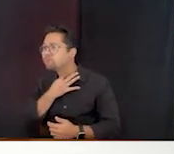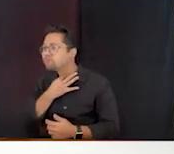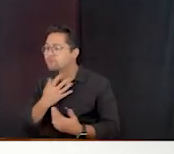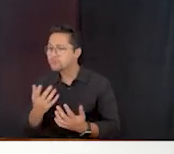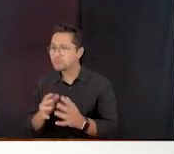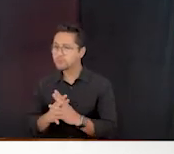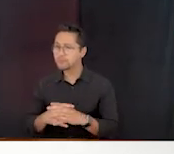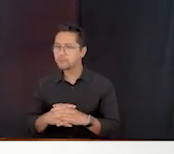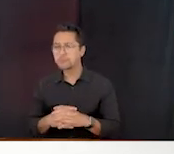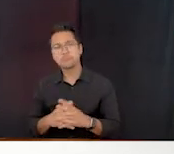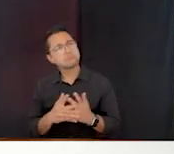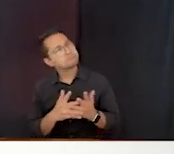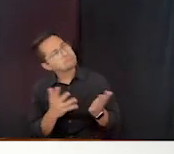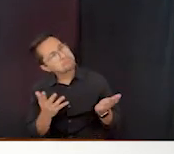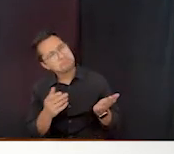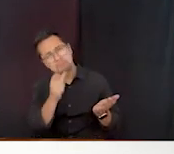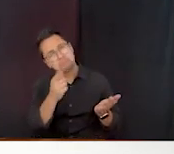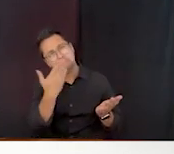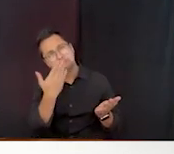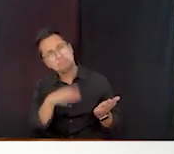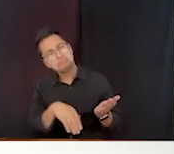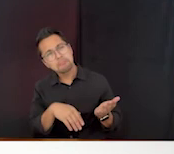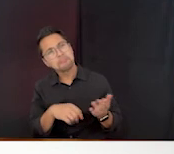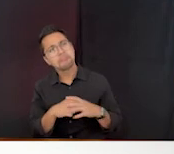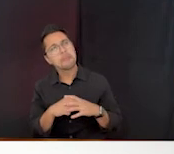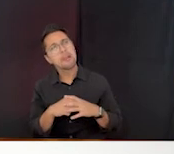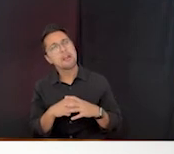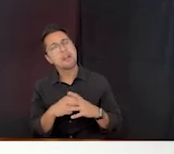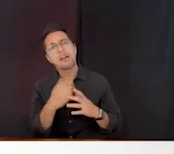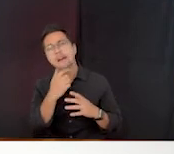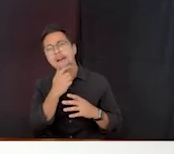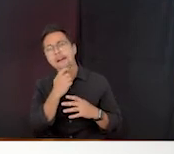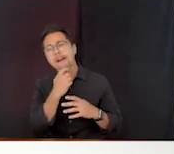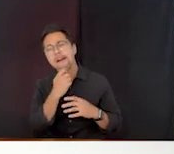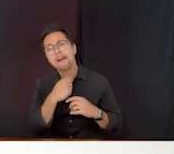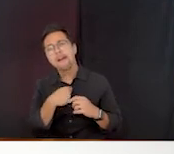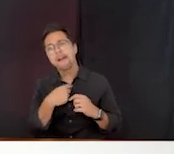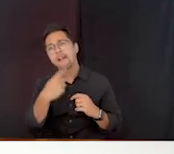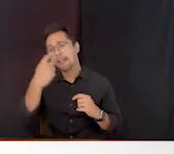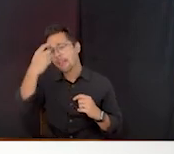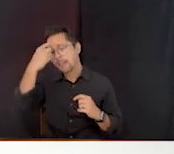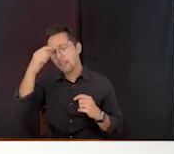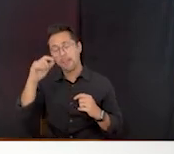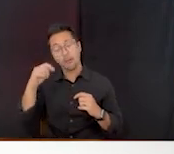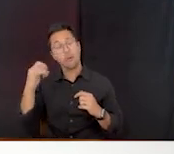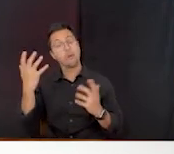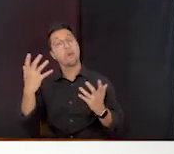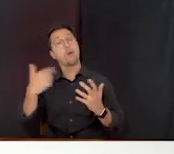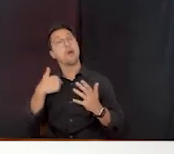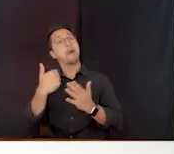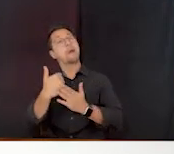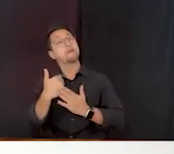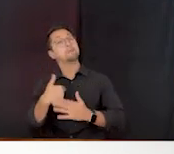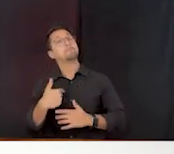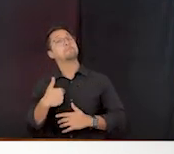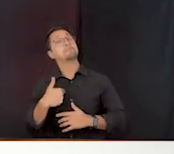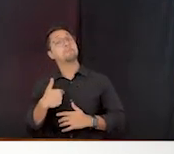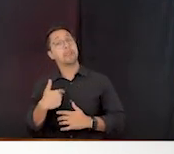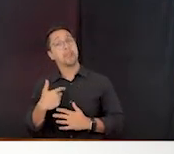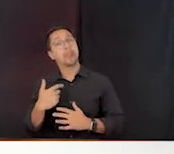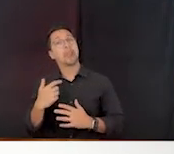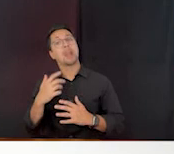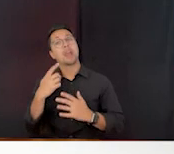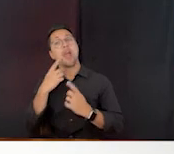Thank you. It's not too bad. I think what helped me really secure